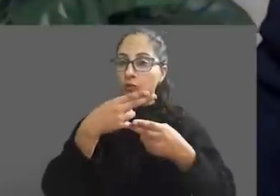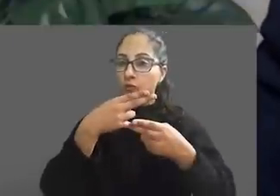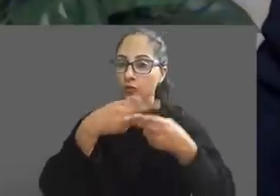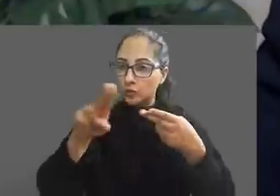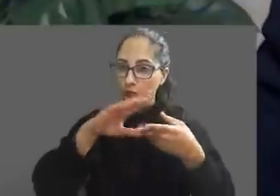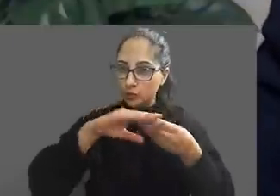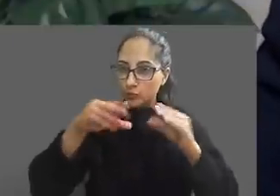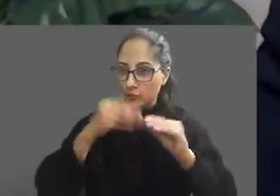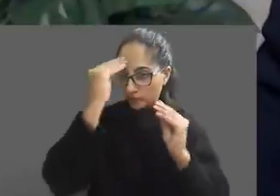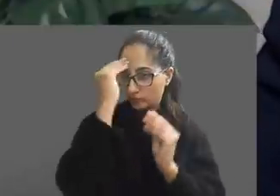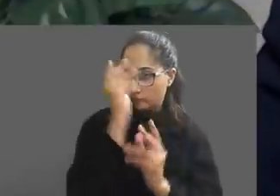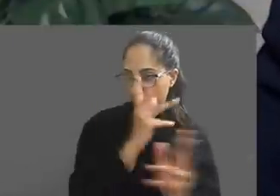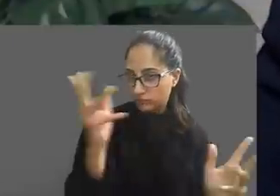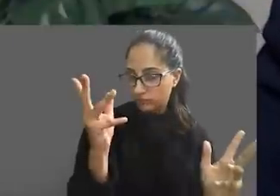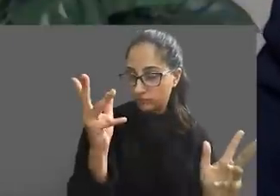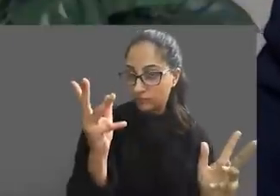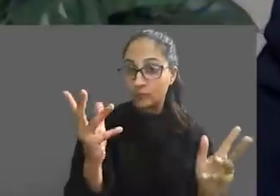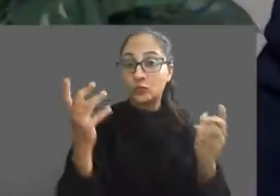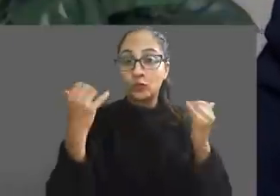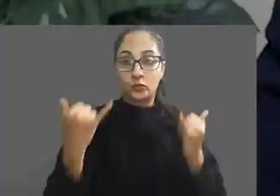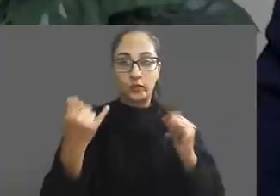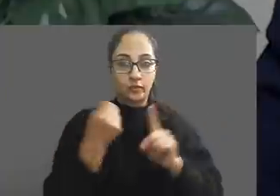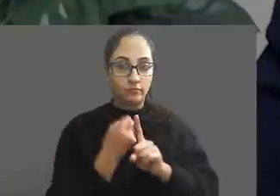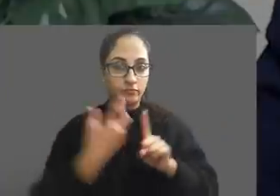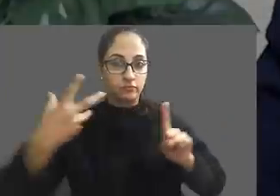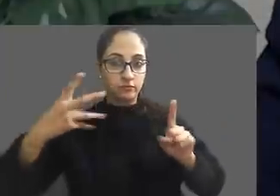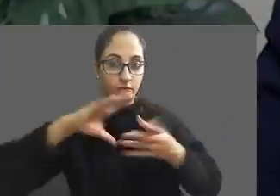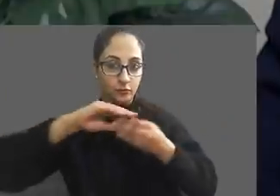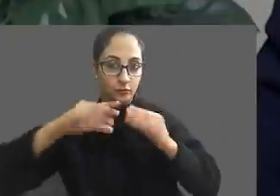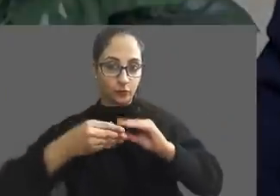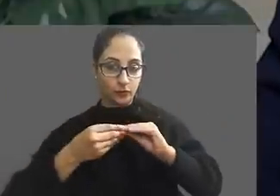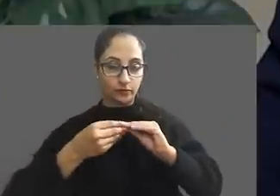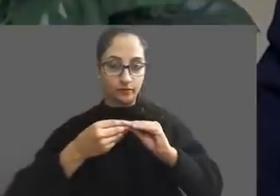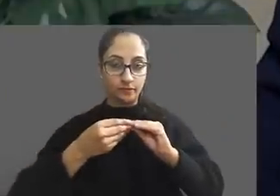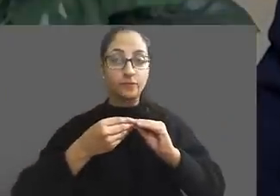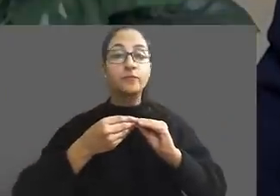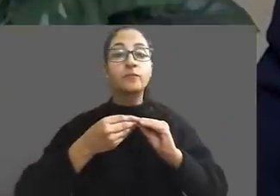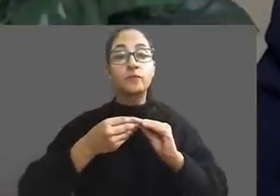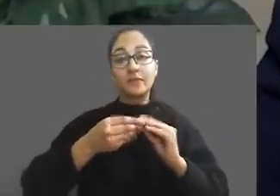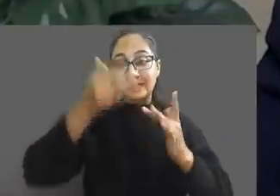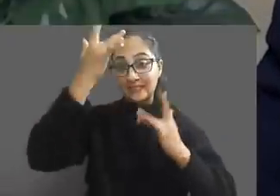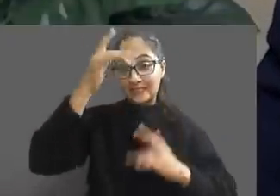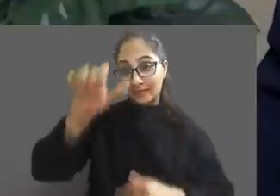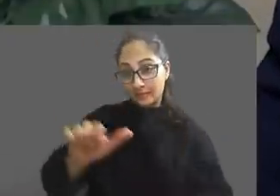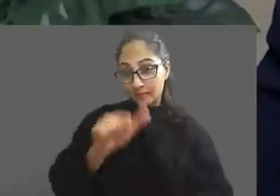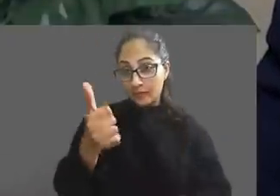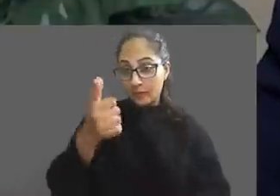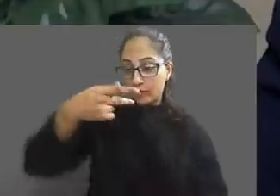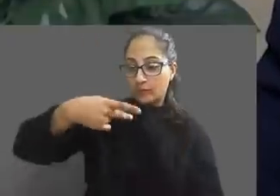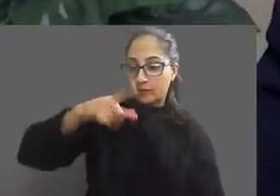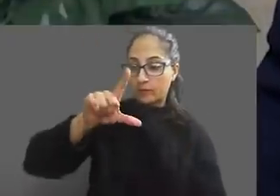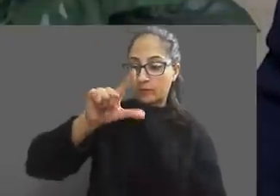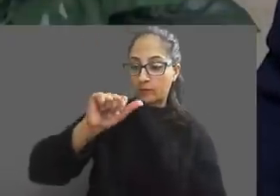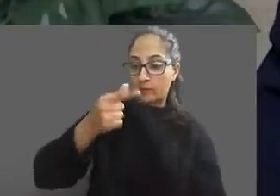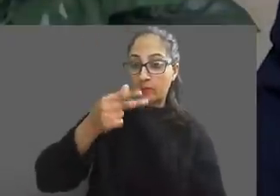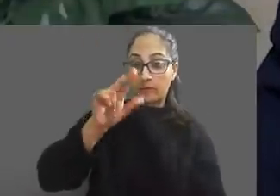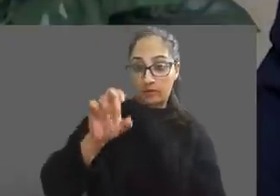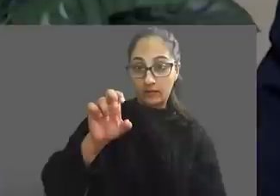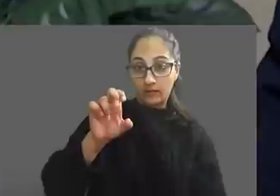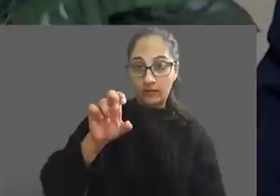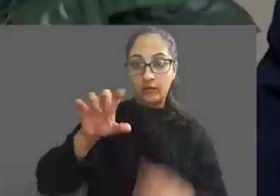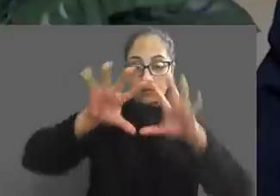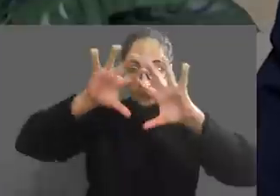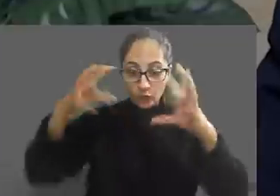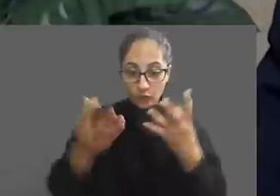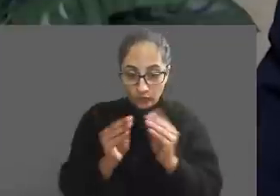began by telling the story of another pandemic, the bubonic plague, that reached India in 1897, killing some 10